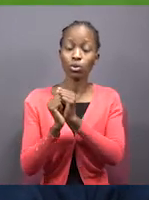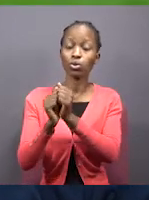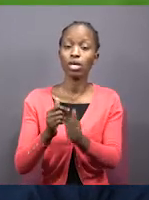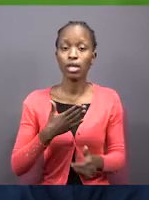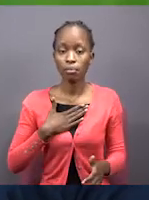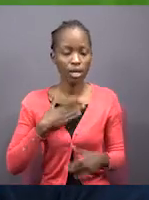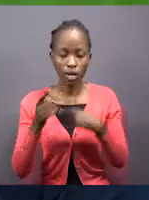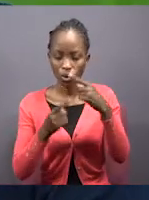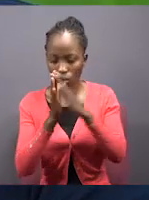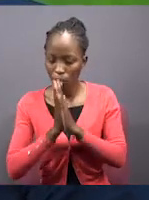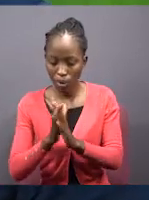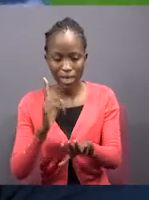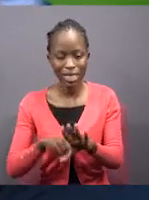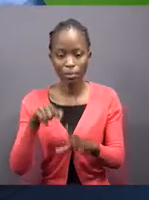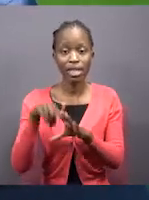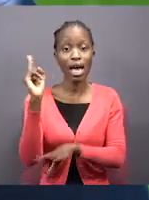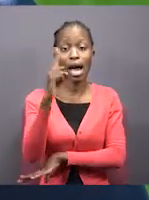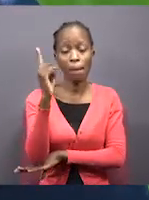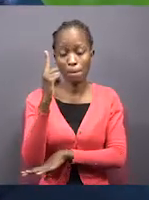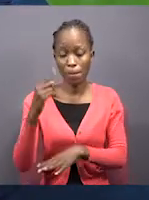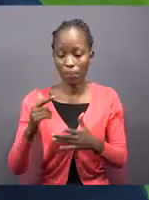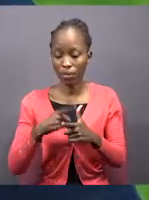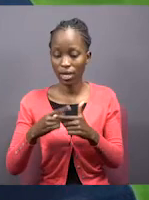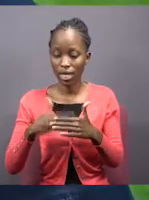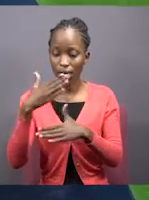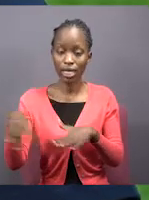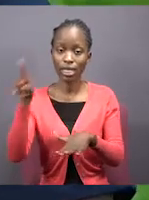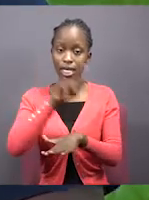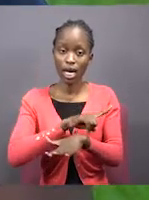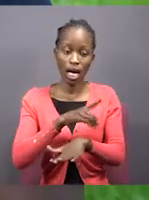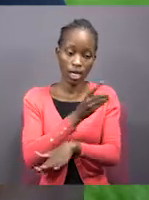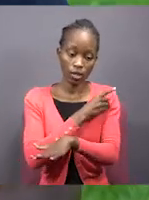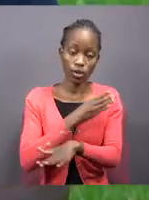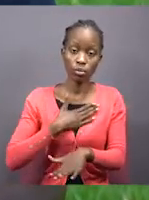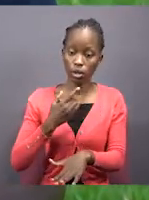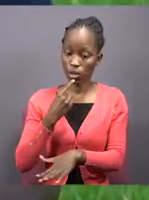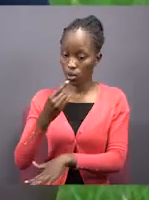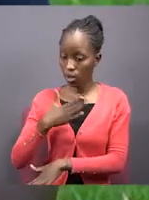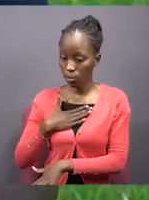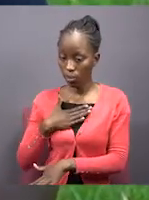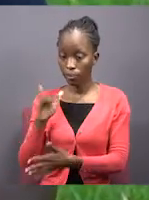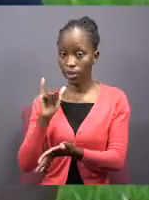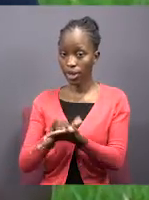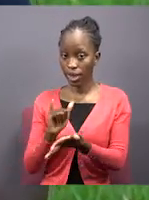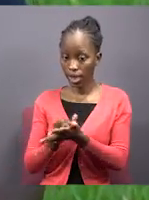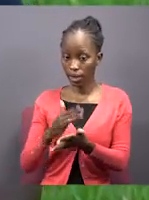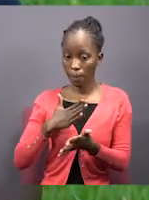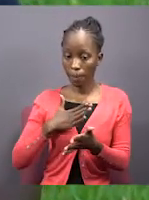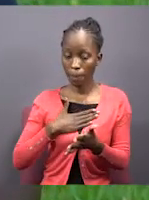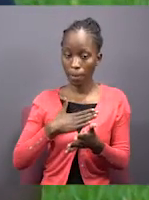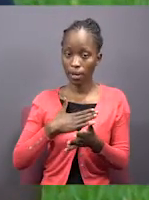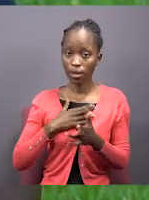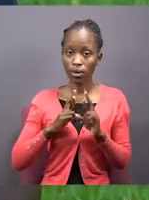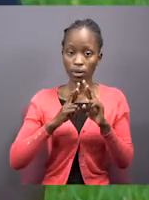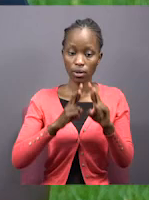day, my doctor told me that my results of my lungs were not good. So this